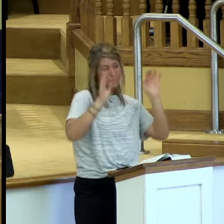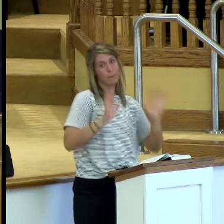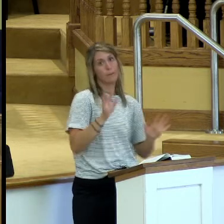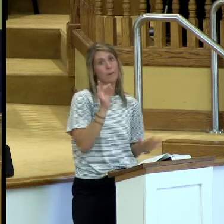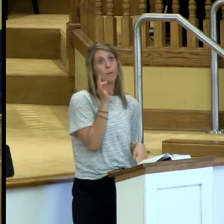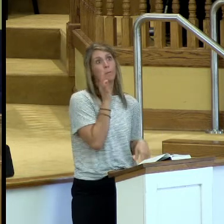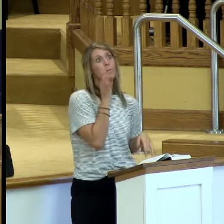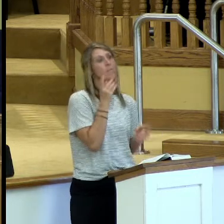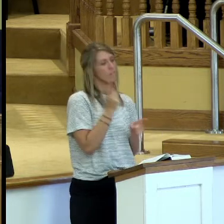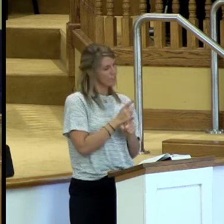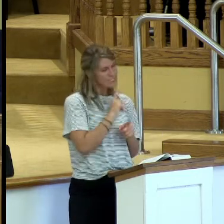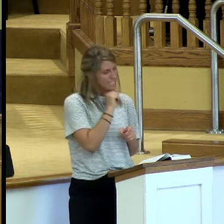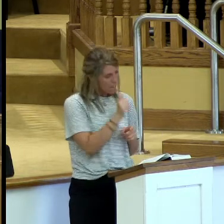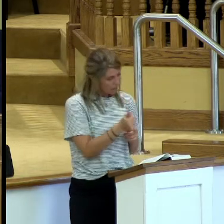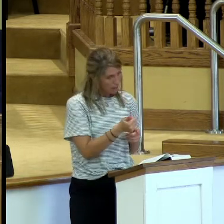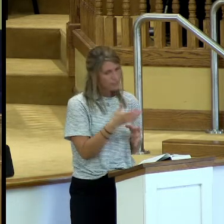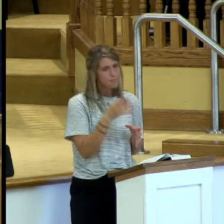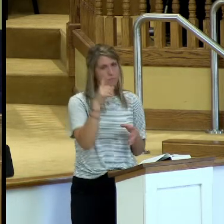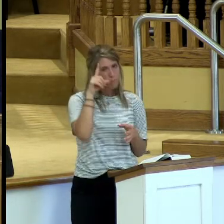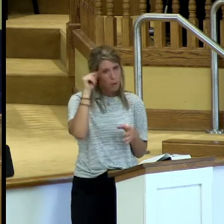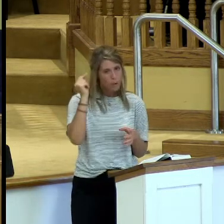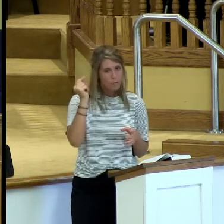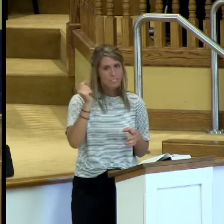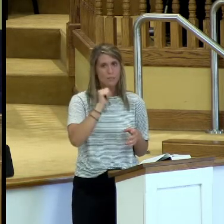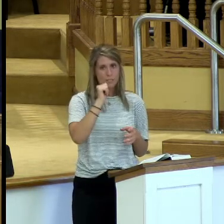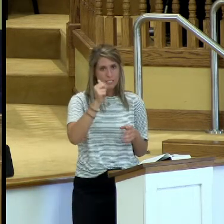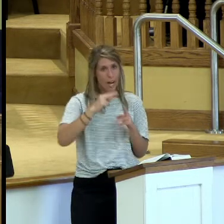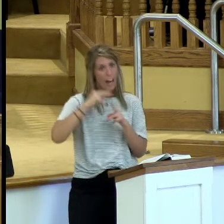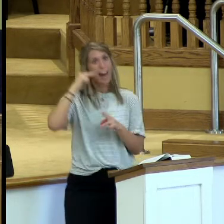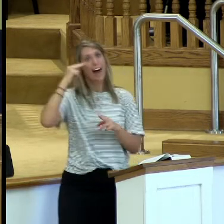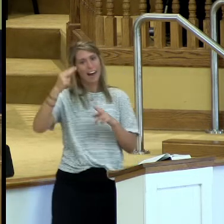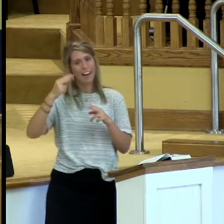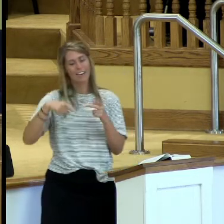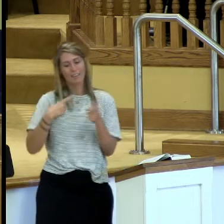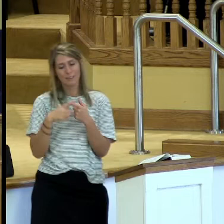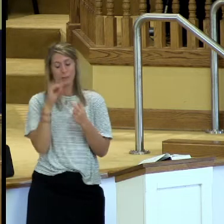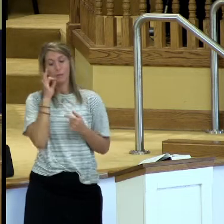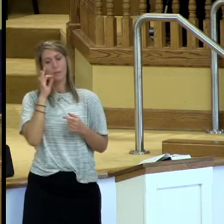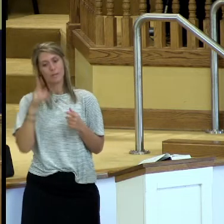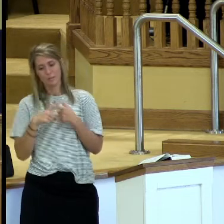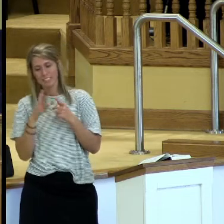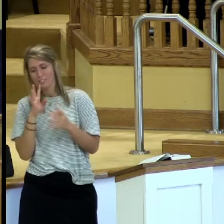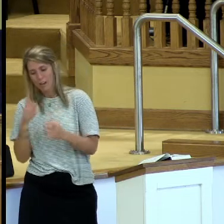not. Like, I'm going to tell you right now, Moses was not high when he talked to the burning bush.